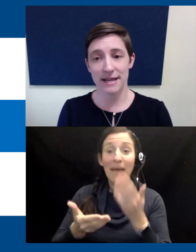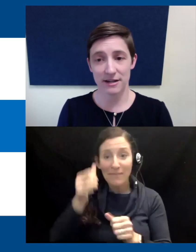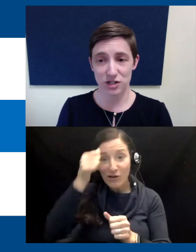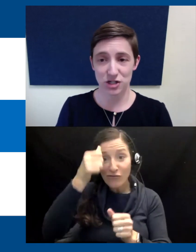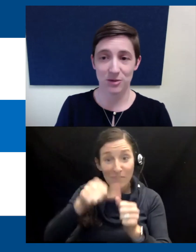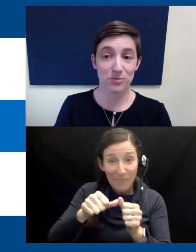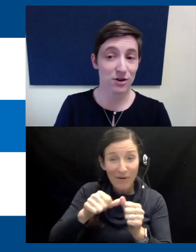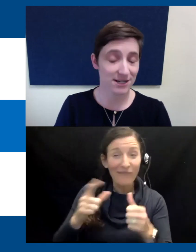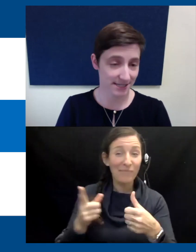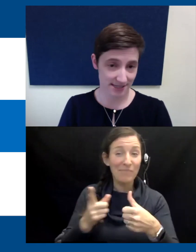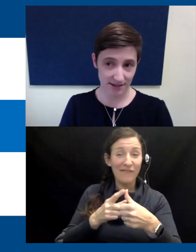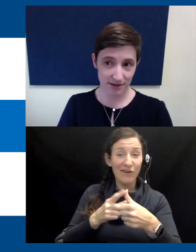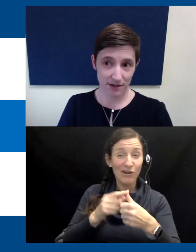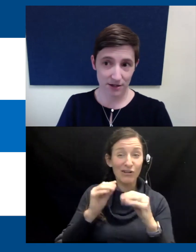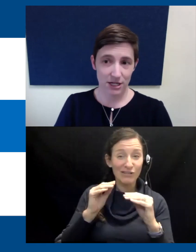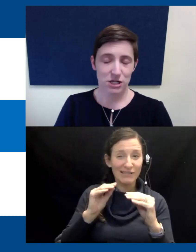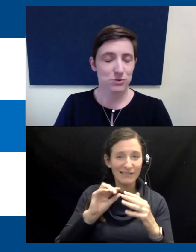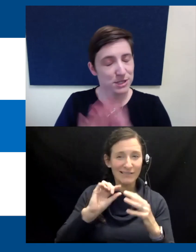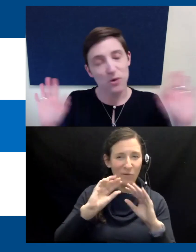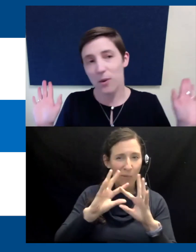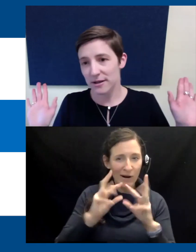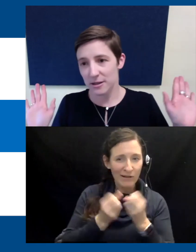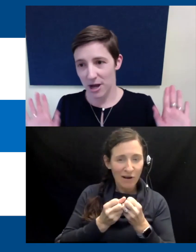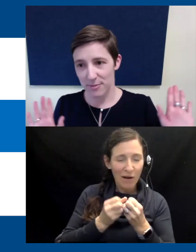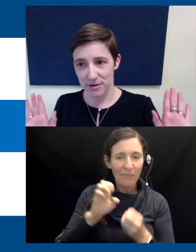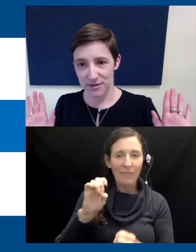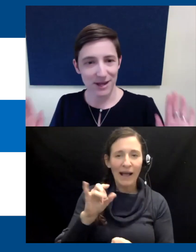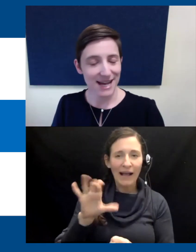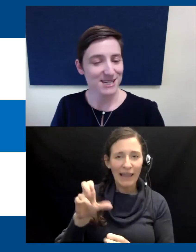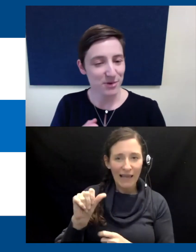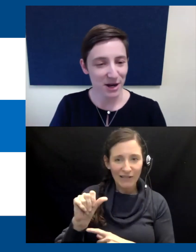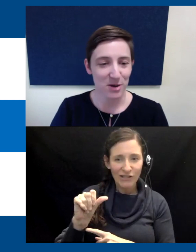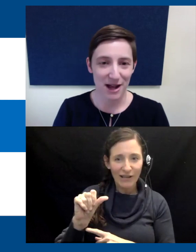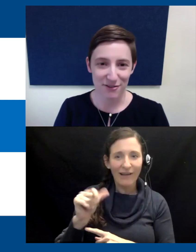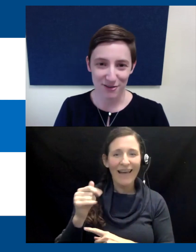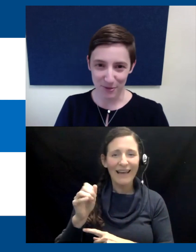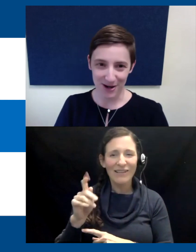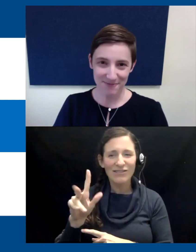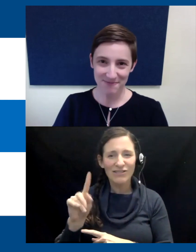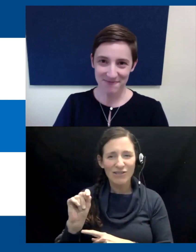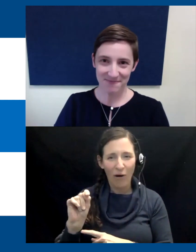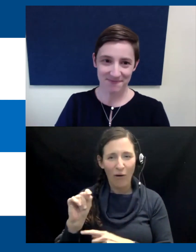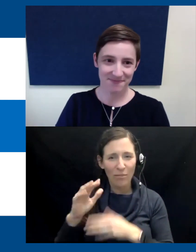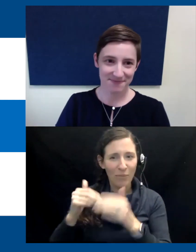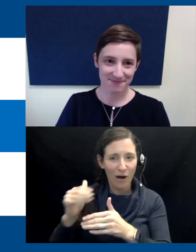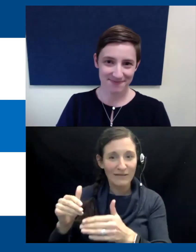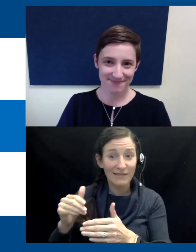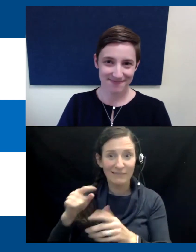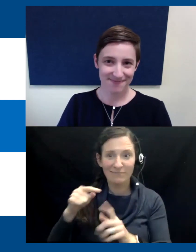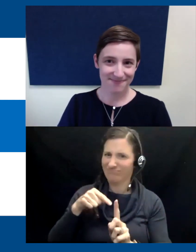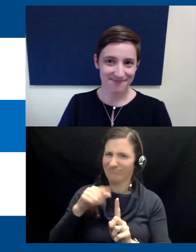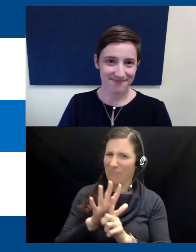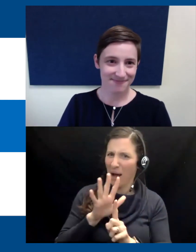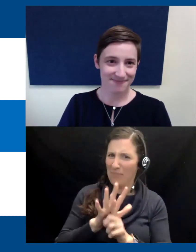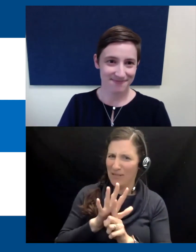echolalia and Gestalt processing. She was so wildly popular that we had to bring her back for more.